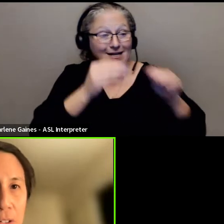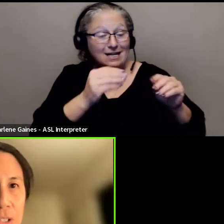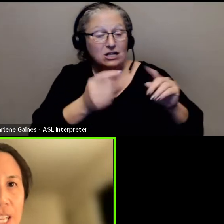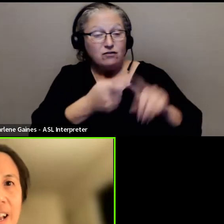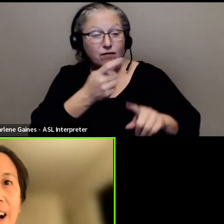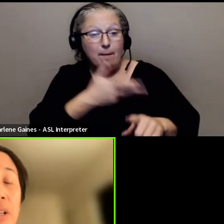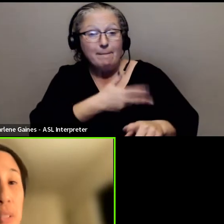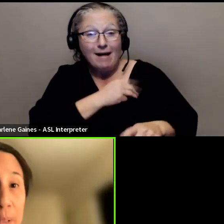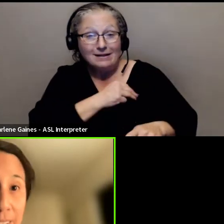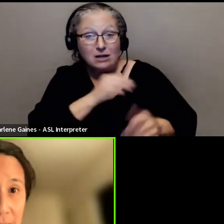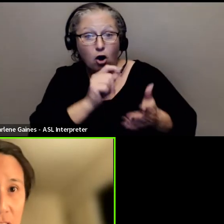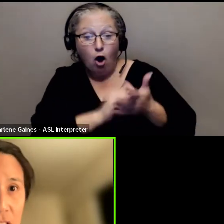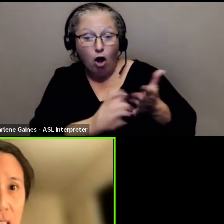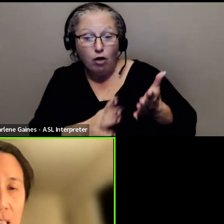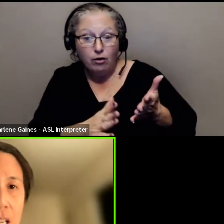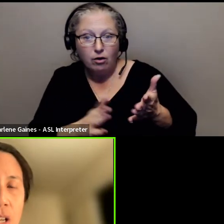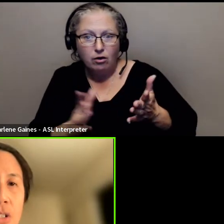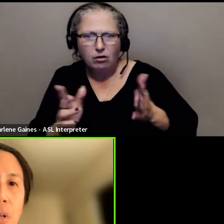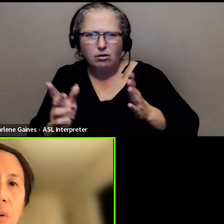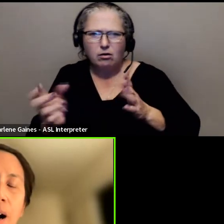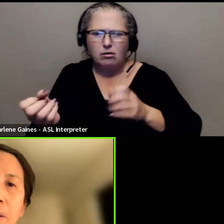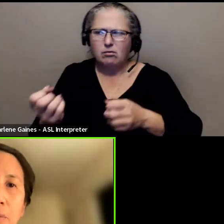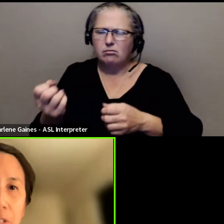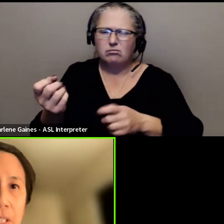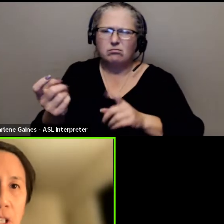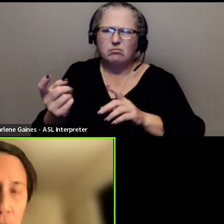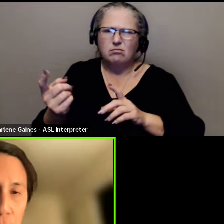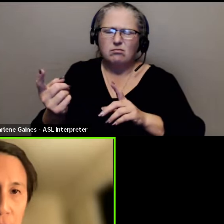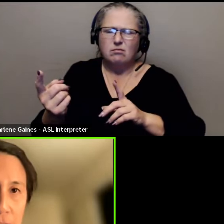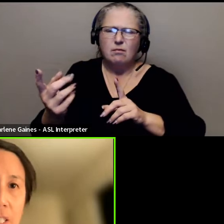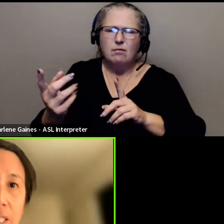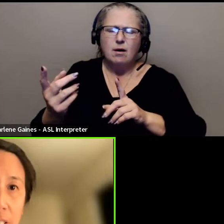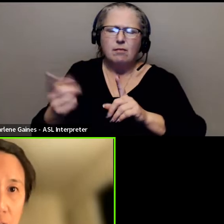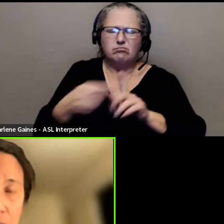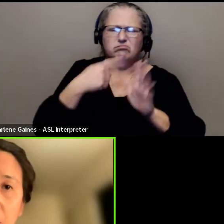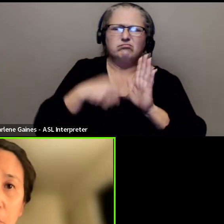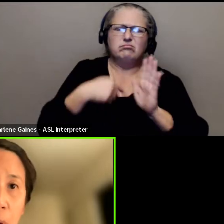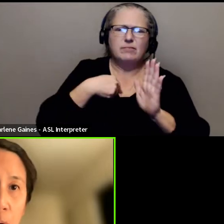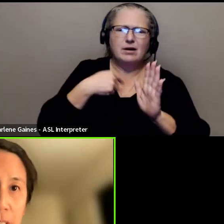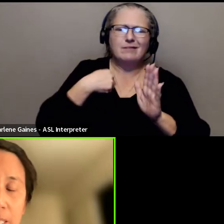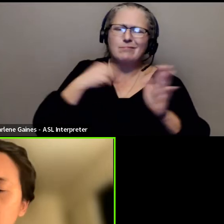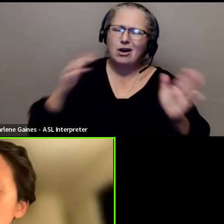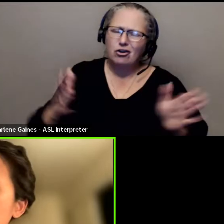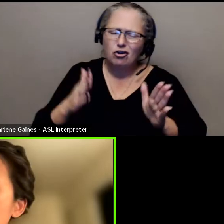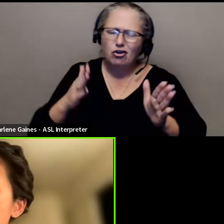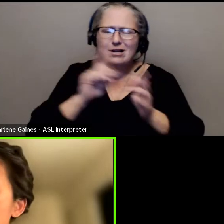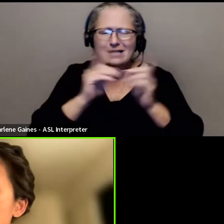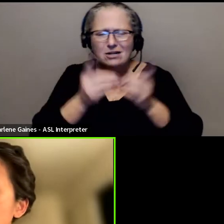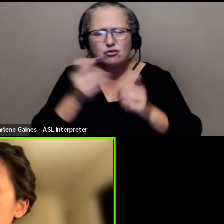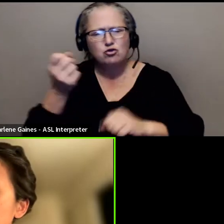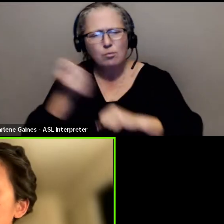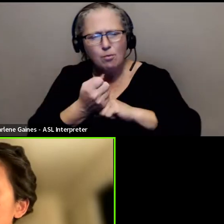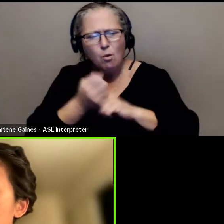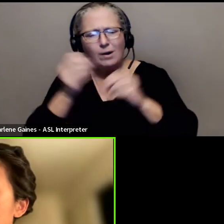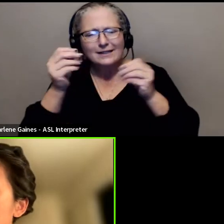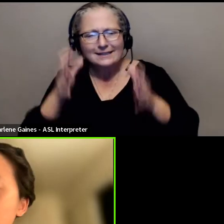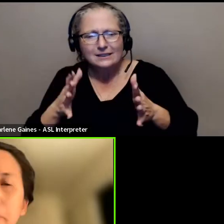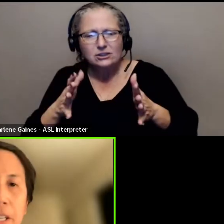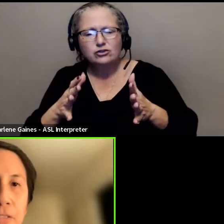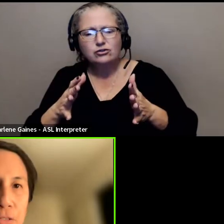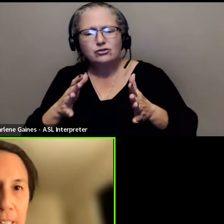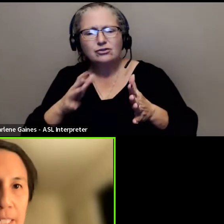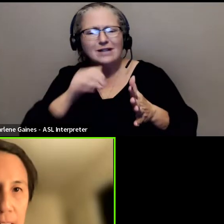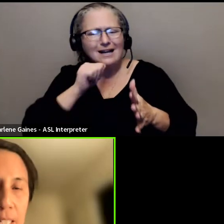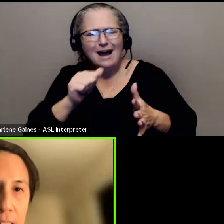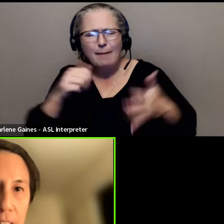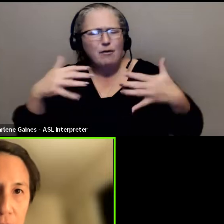Palestinian authors, there was backlash. So I really encourage the district to support teachers to not